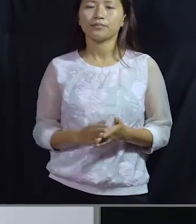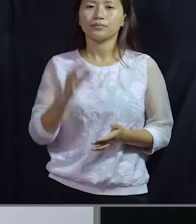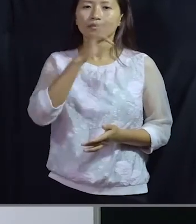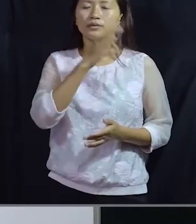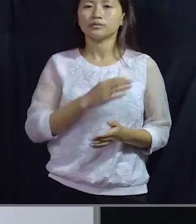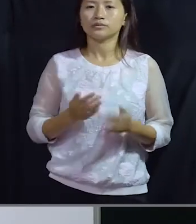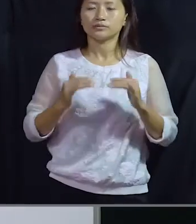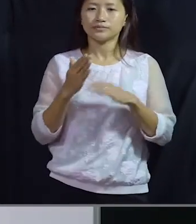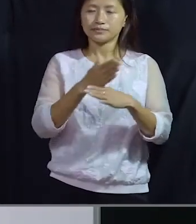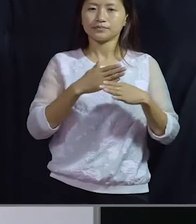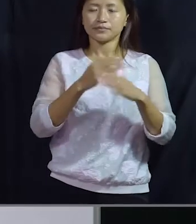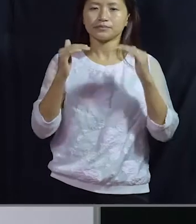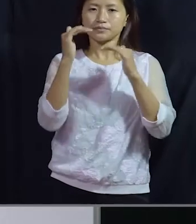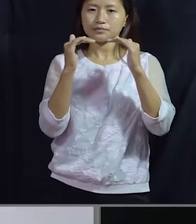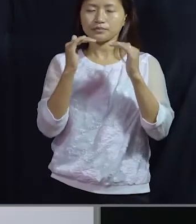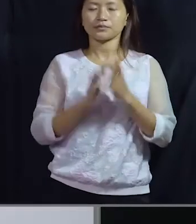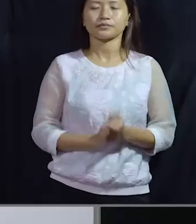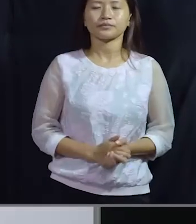equally.